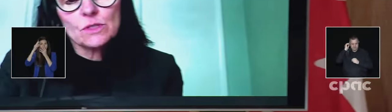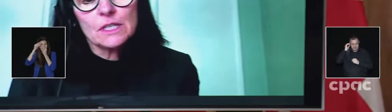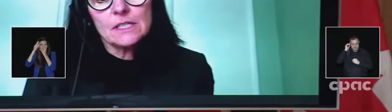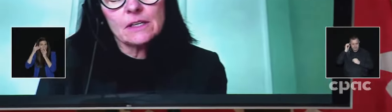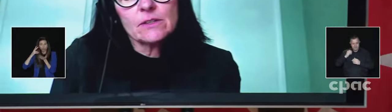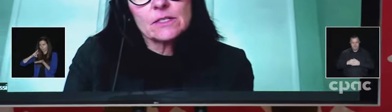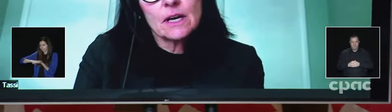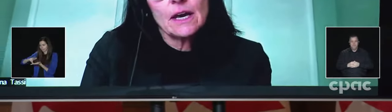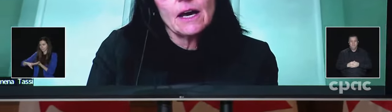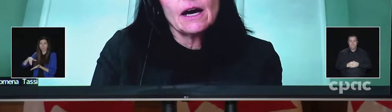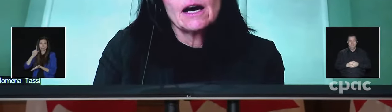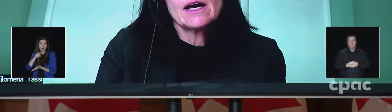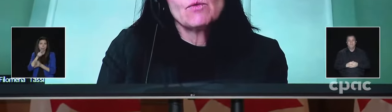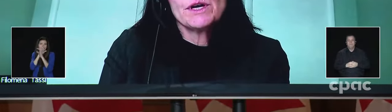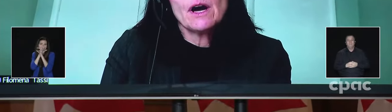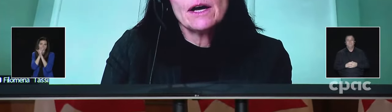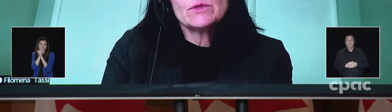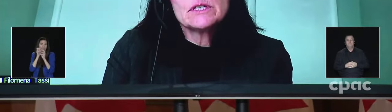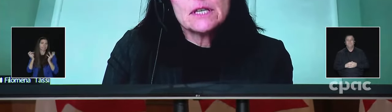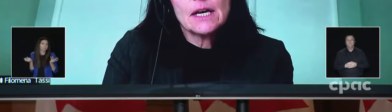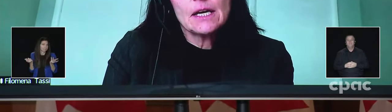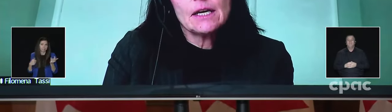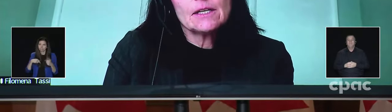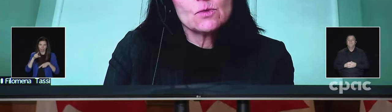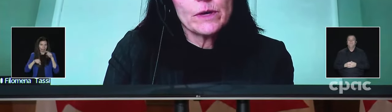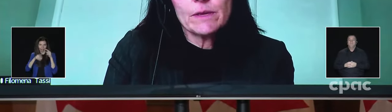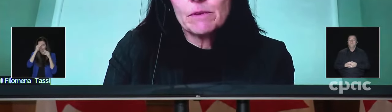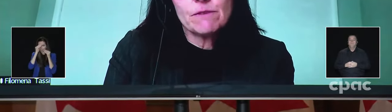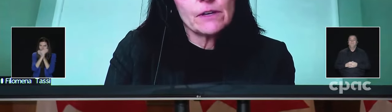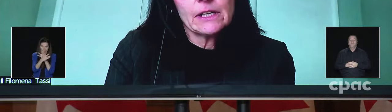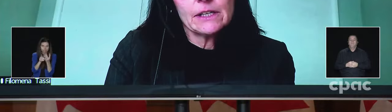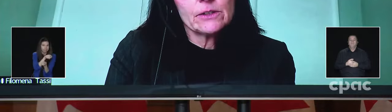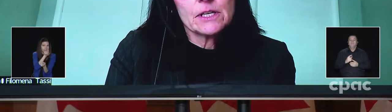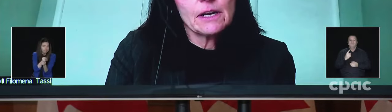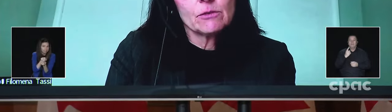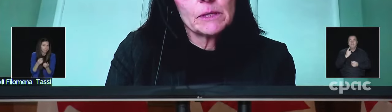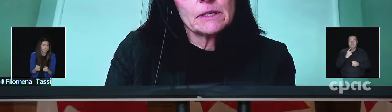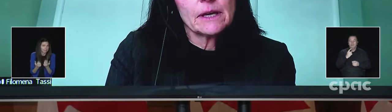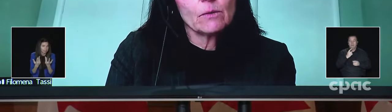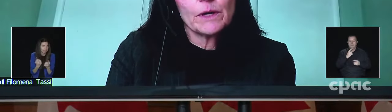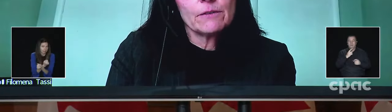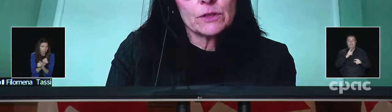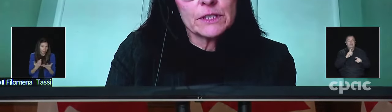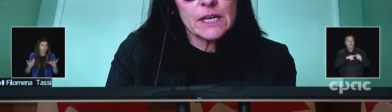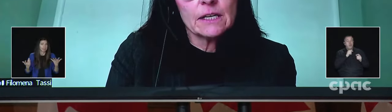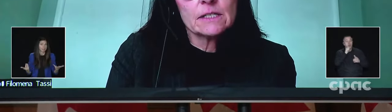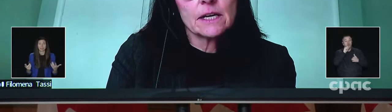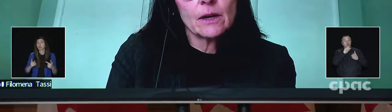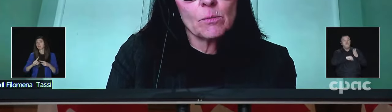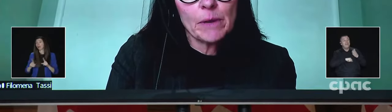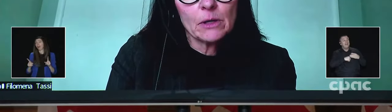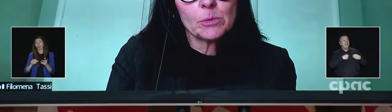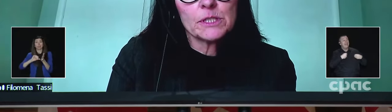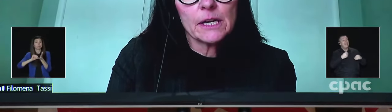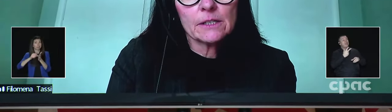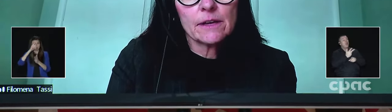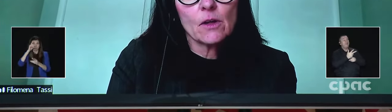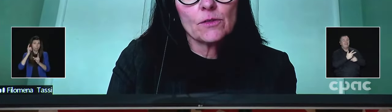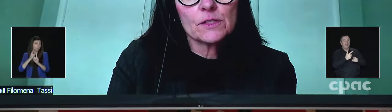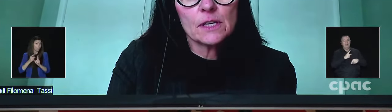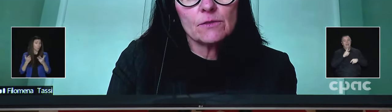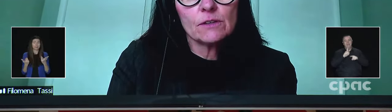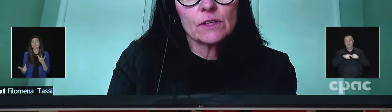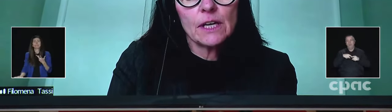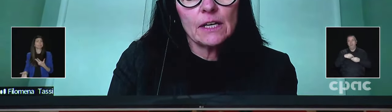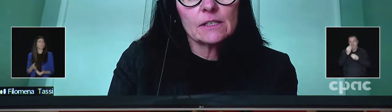disclose those details. What I would say is we have been very clear as a government that whatever it takes to help better protect the